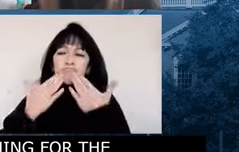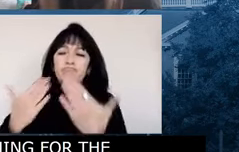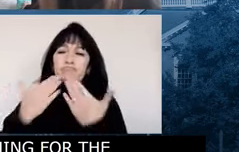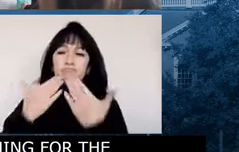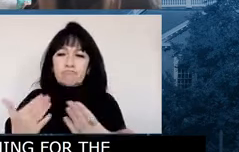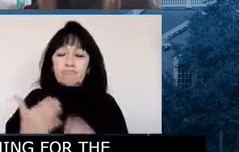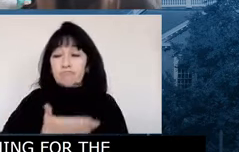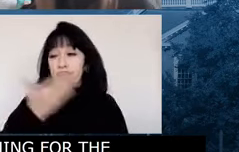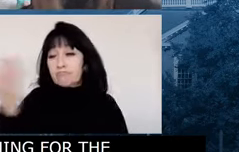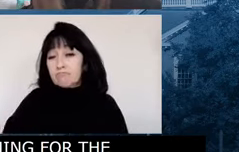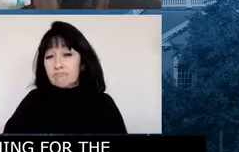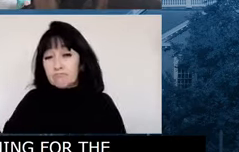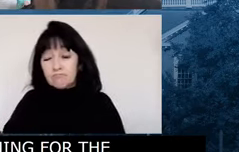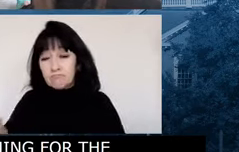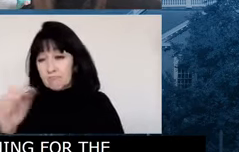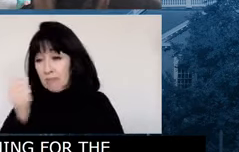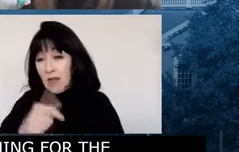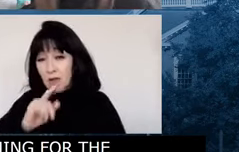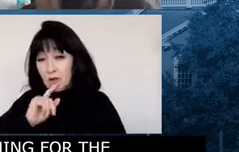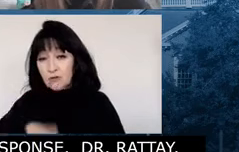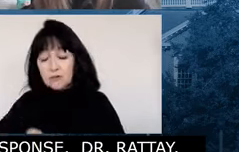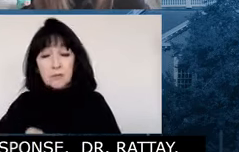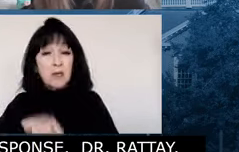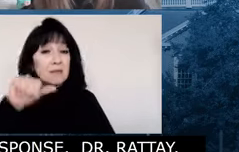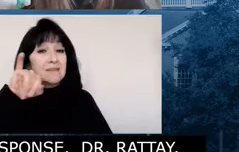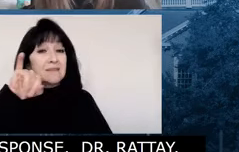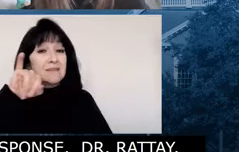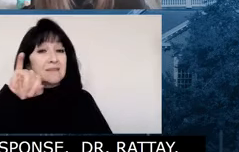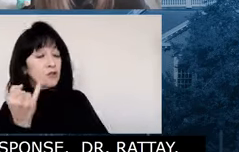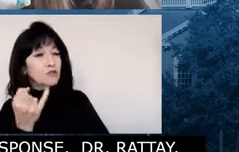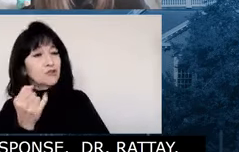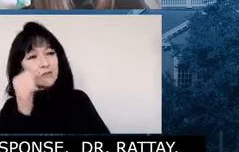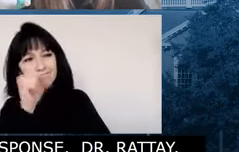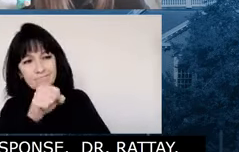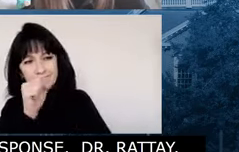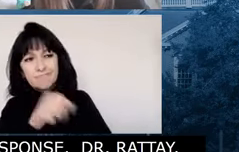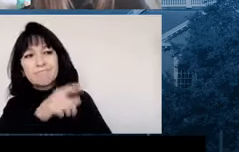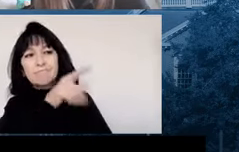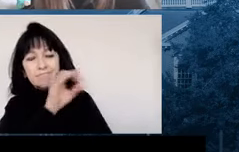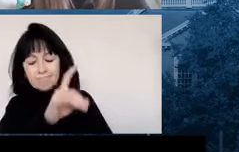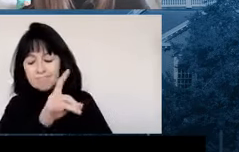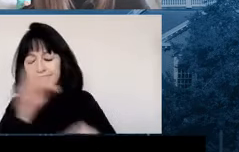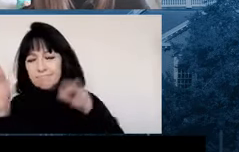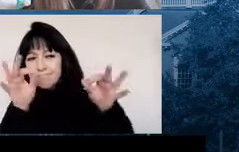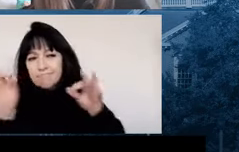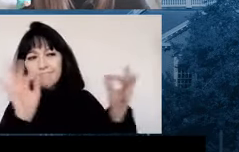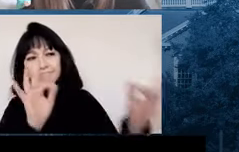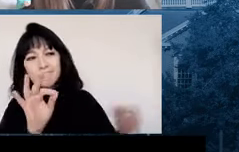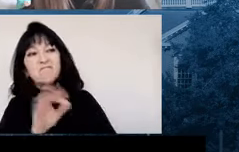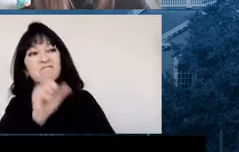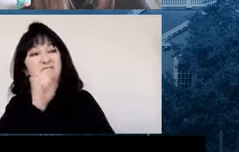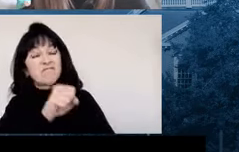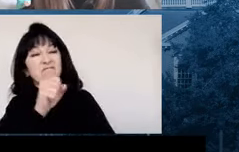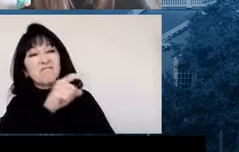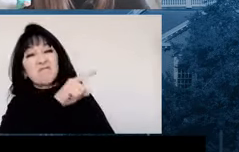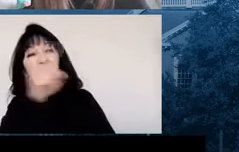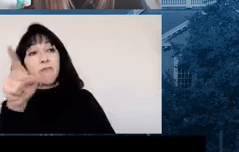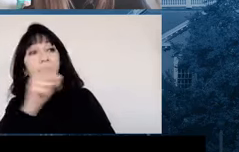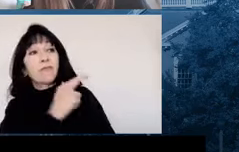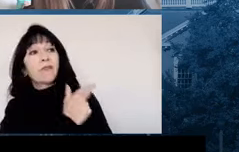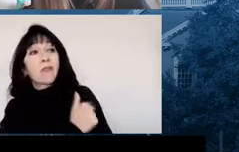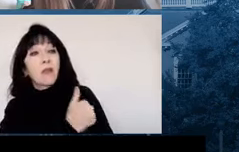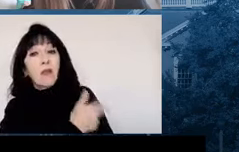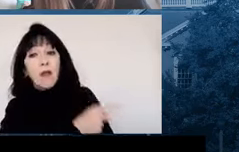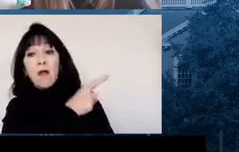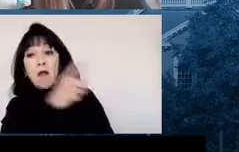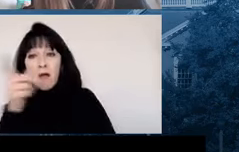No, I think you covered it, sir. I know they've got a big response. Hospitals are, I won't say interviewing, but going through the list to see how